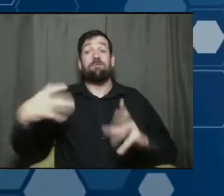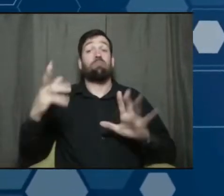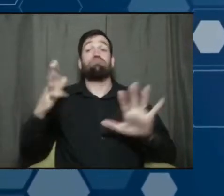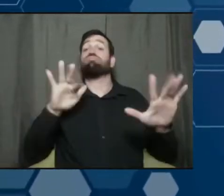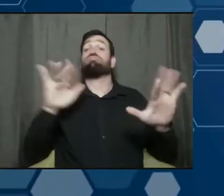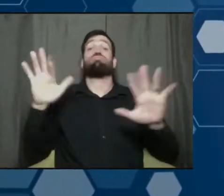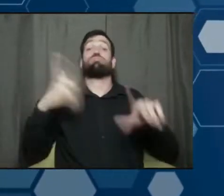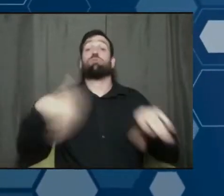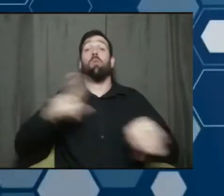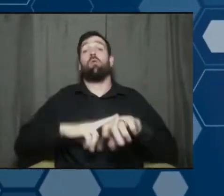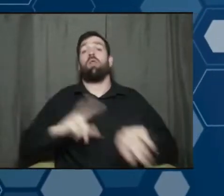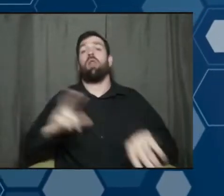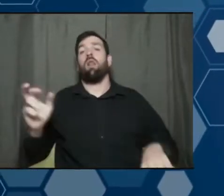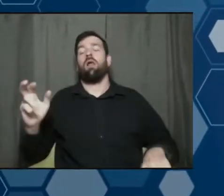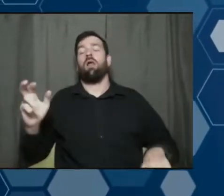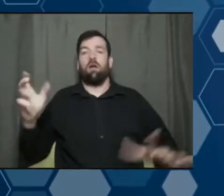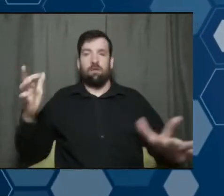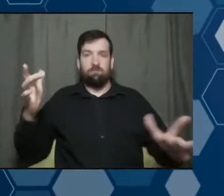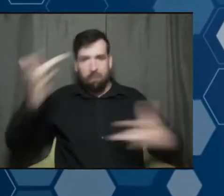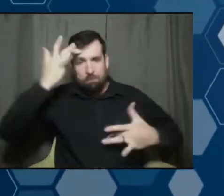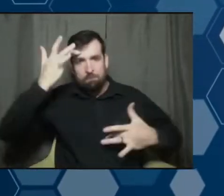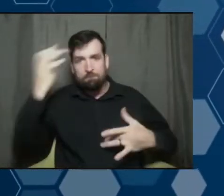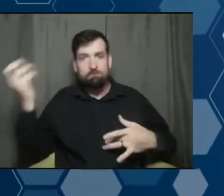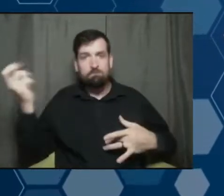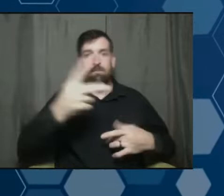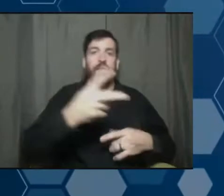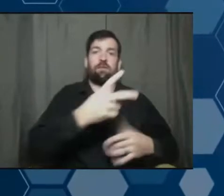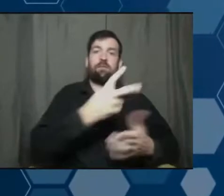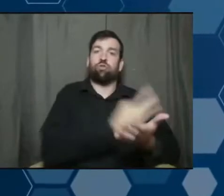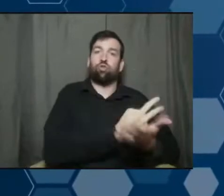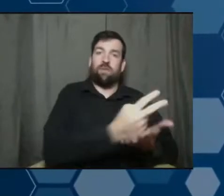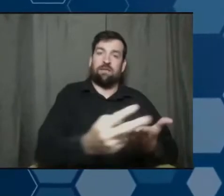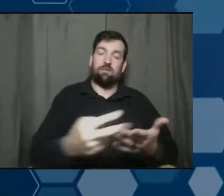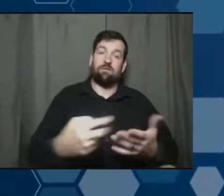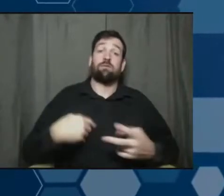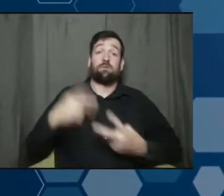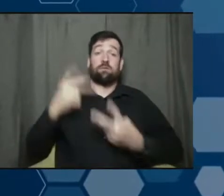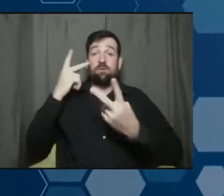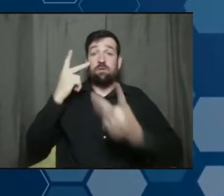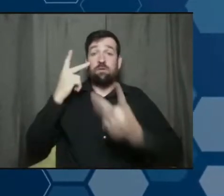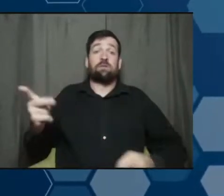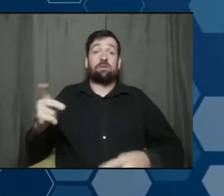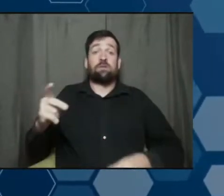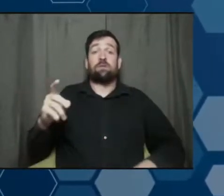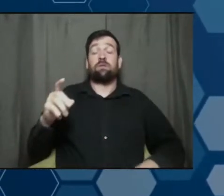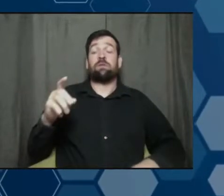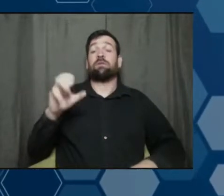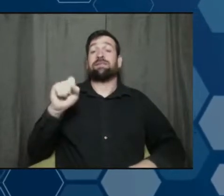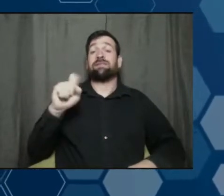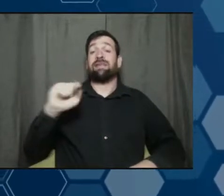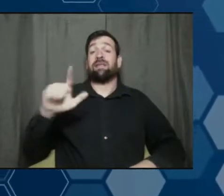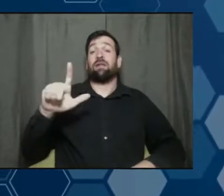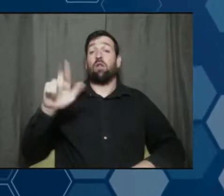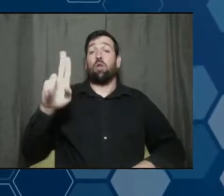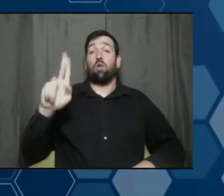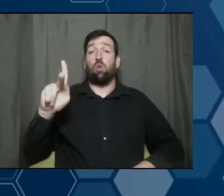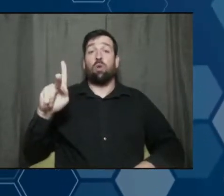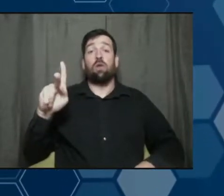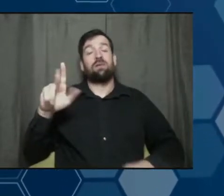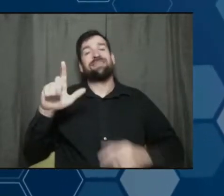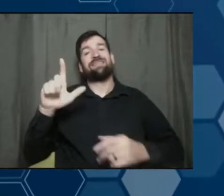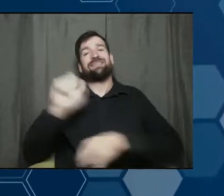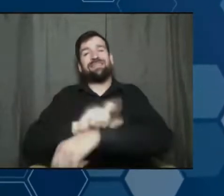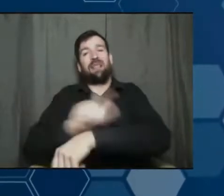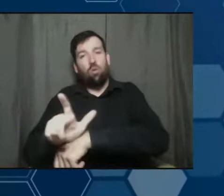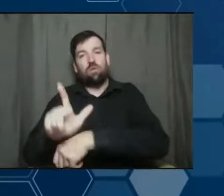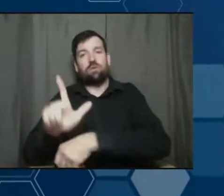hospital. I was bad enough that I was being seen at Barnes-Jewish Hospital in St. Louis for a double lung transplant,